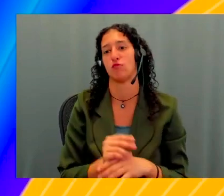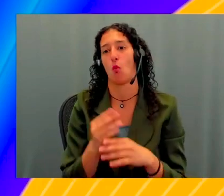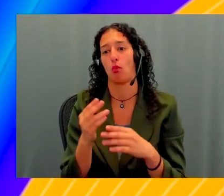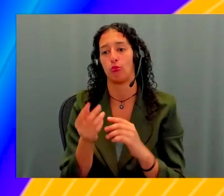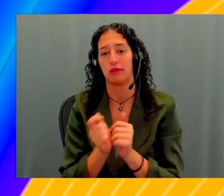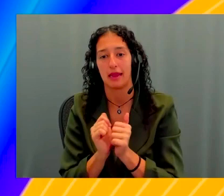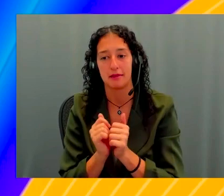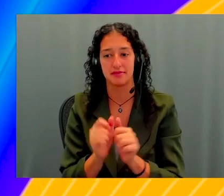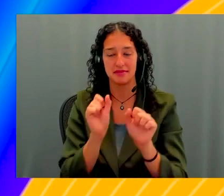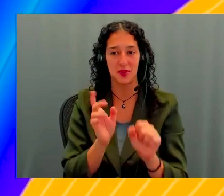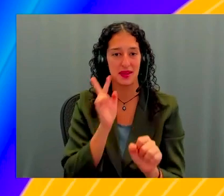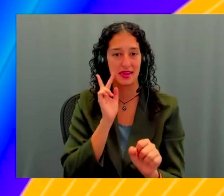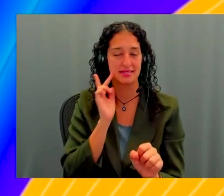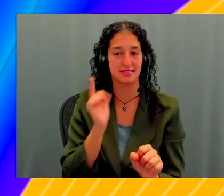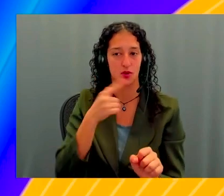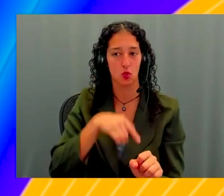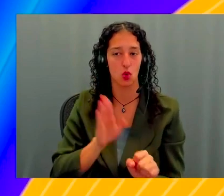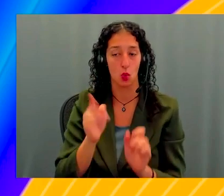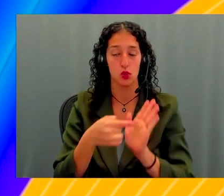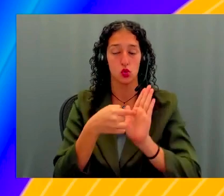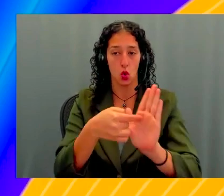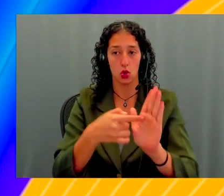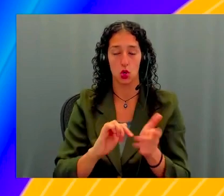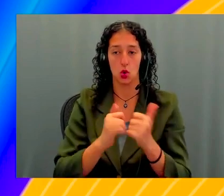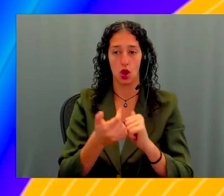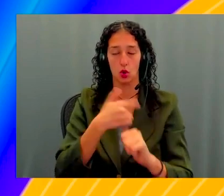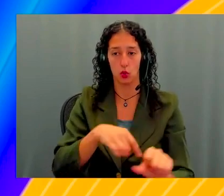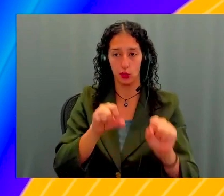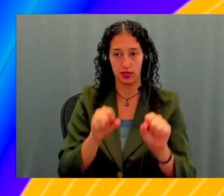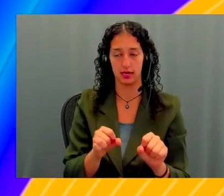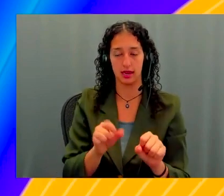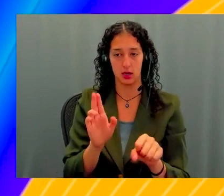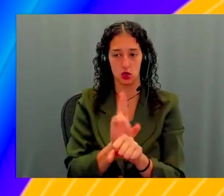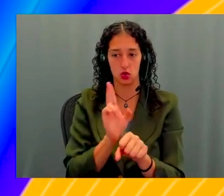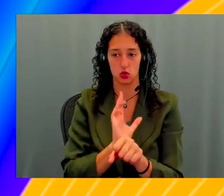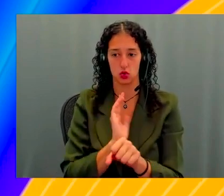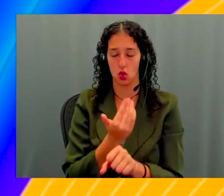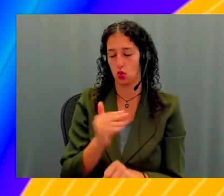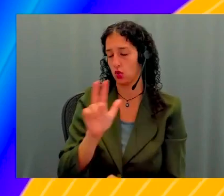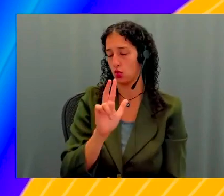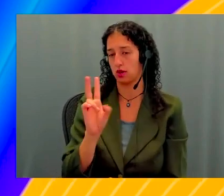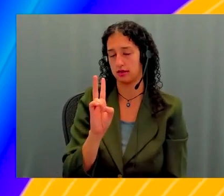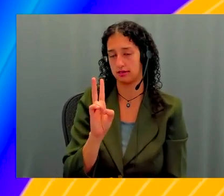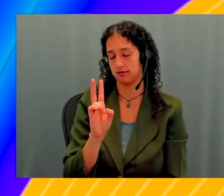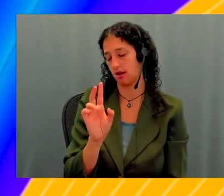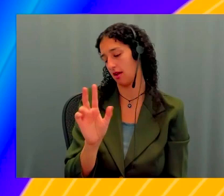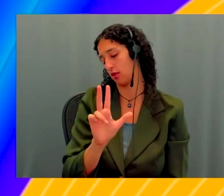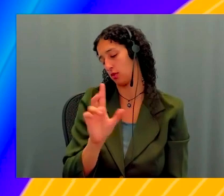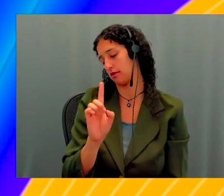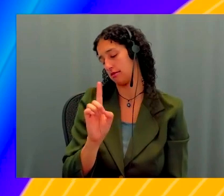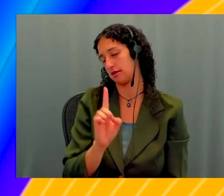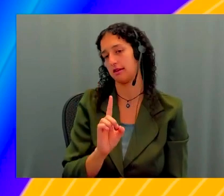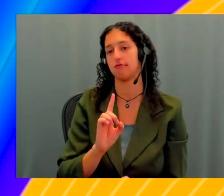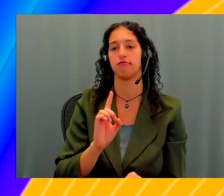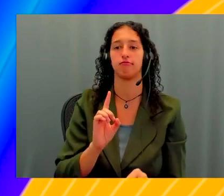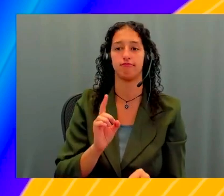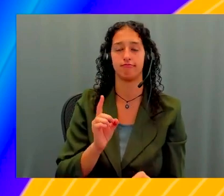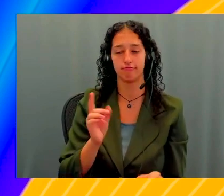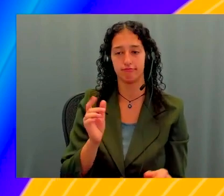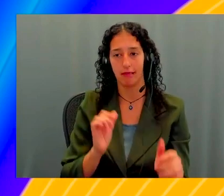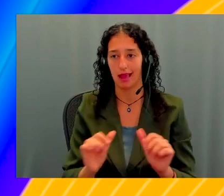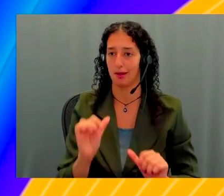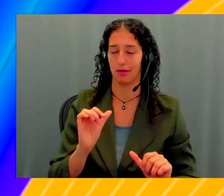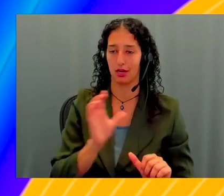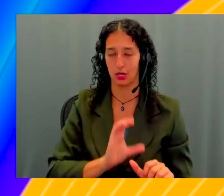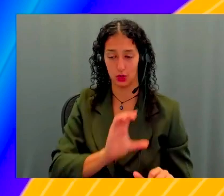character. We're going to do a demo later on showing you how to put together a 3D animated character and scene with audio. We also have used